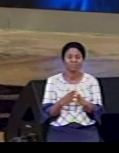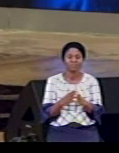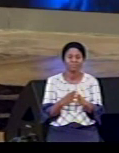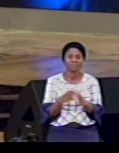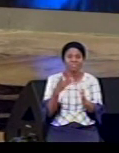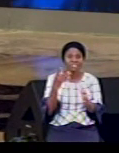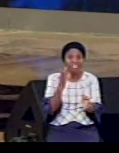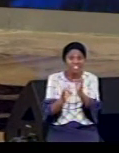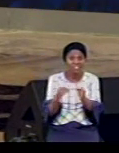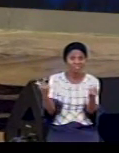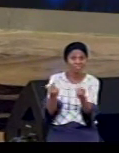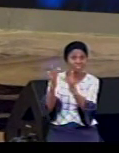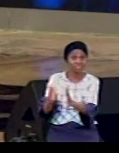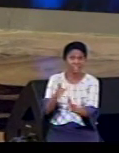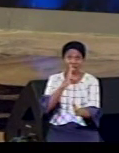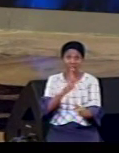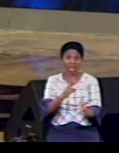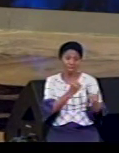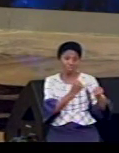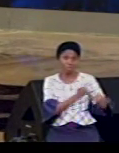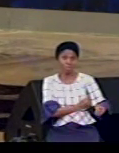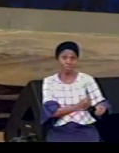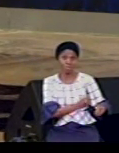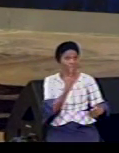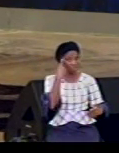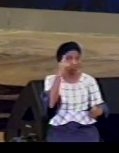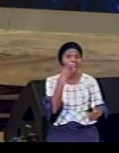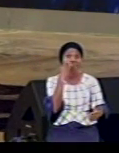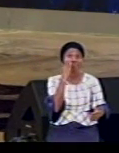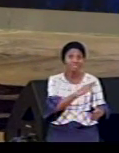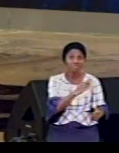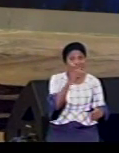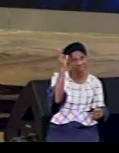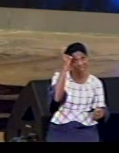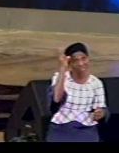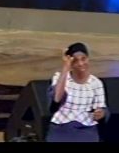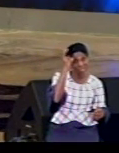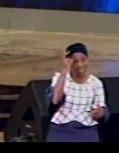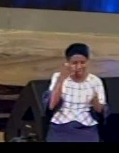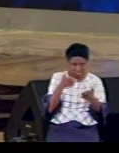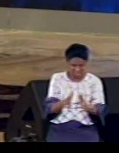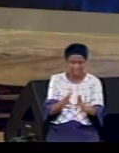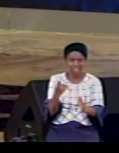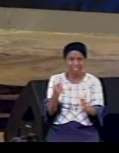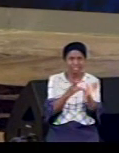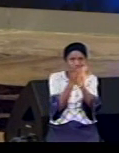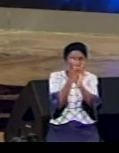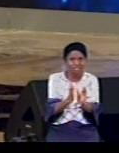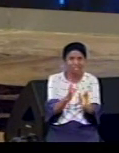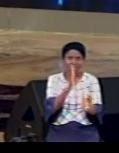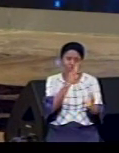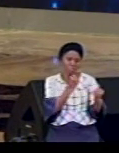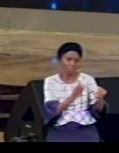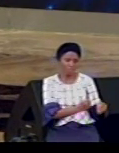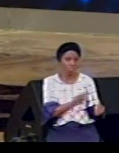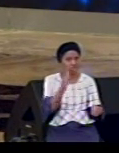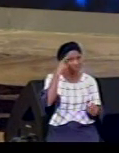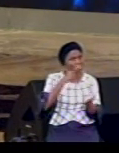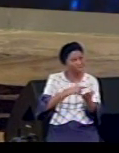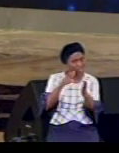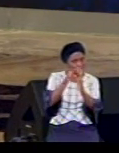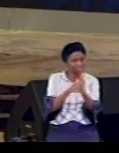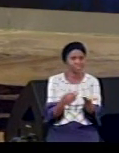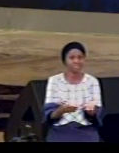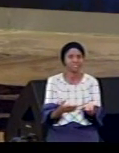If sinners are bold for evil, let the saints be bold for righteousness.